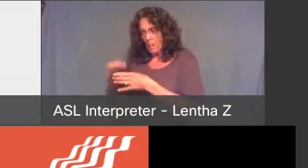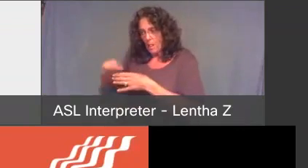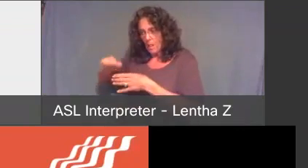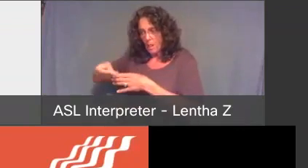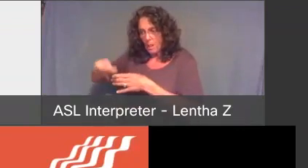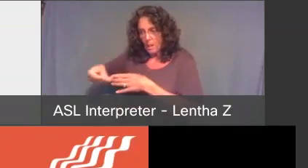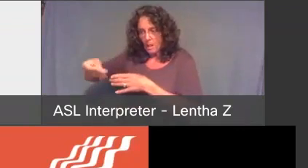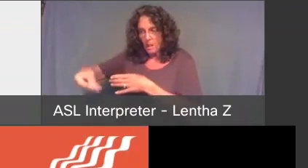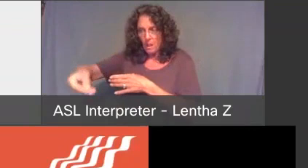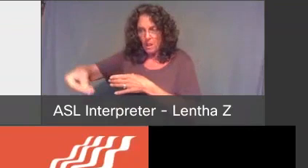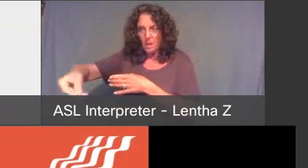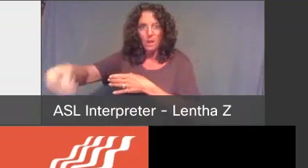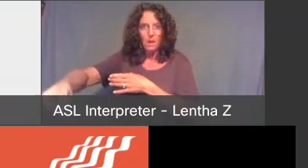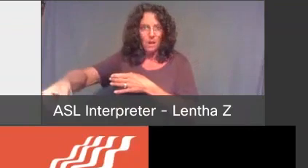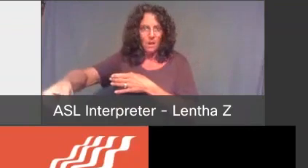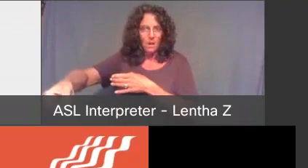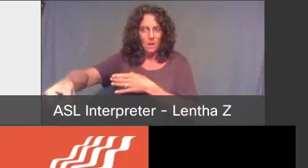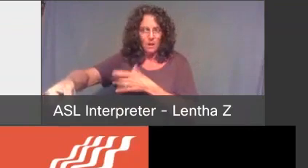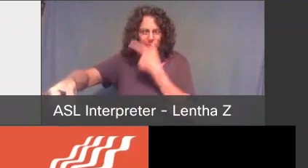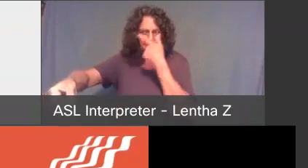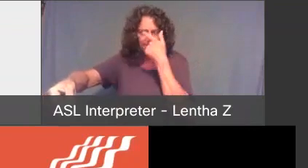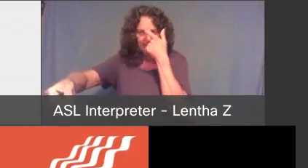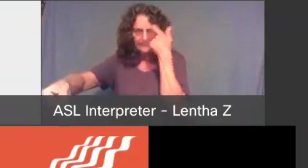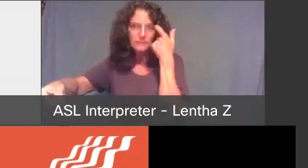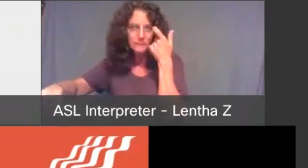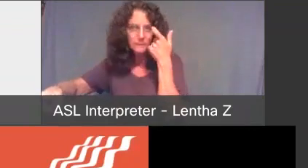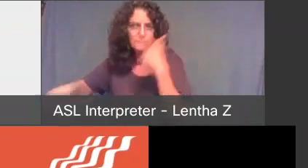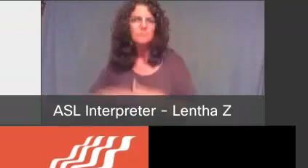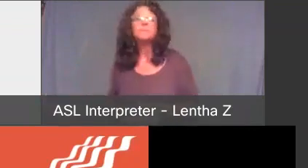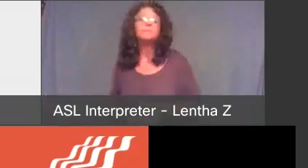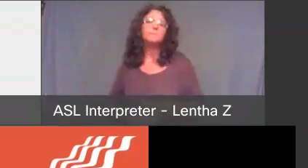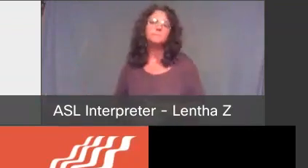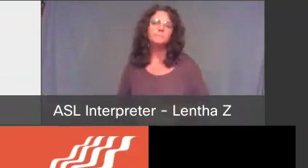but they carry, remnants of it with them.